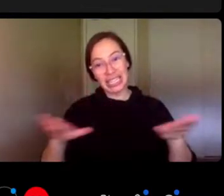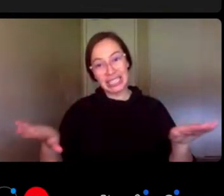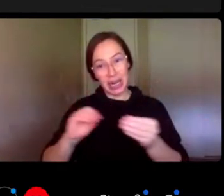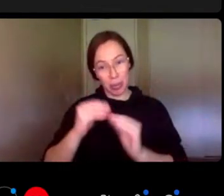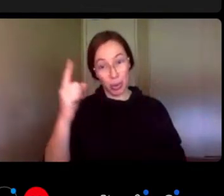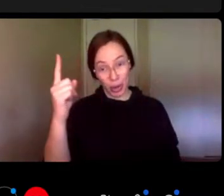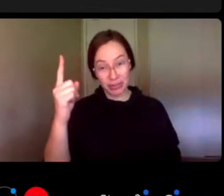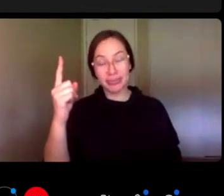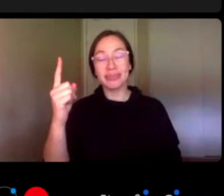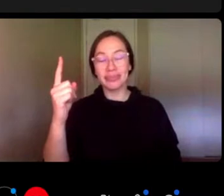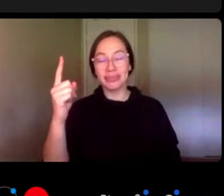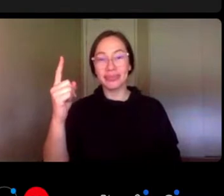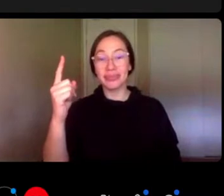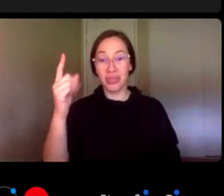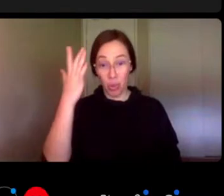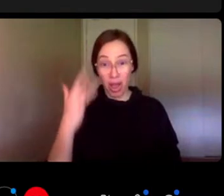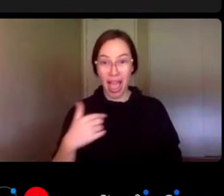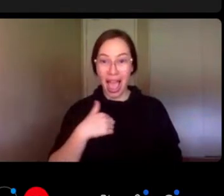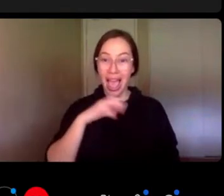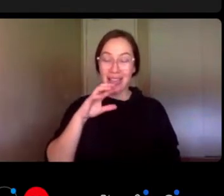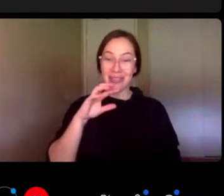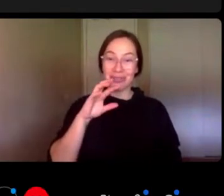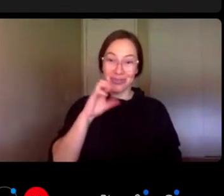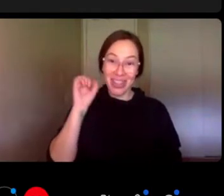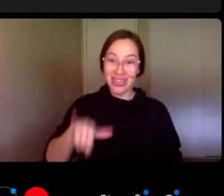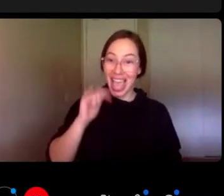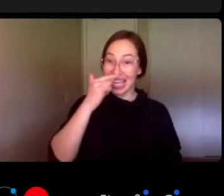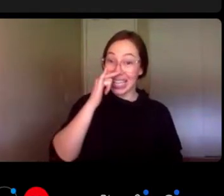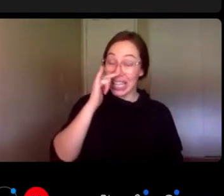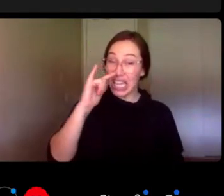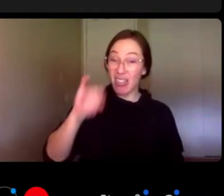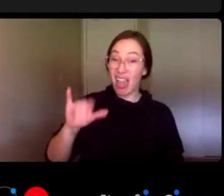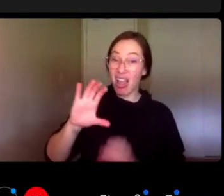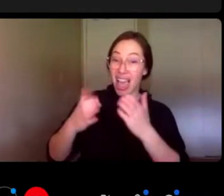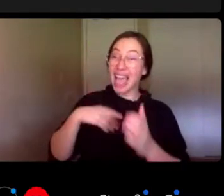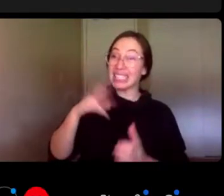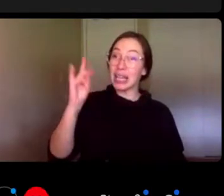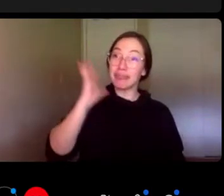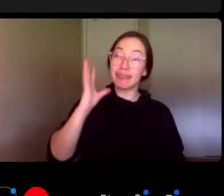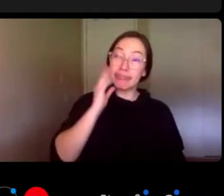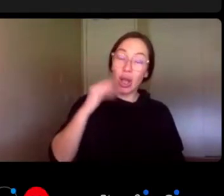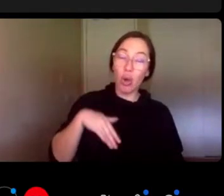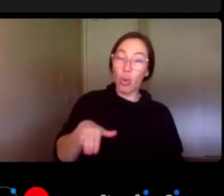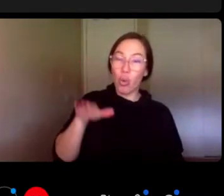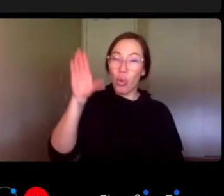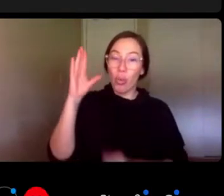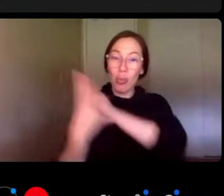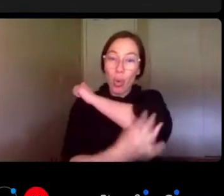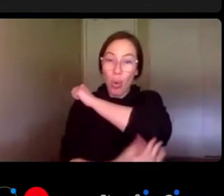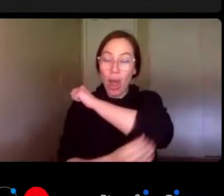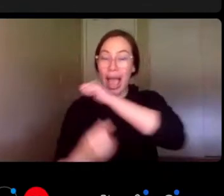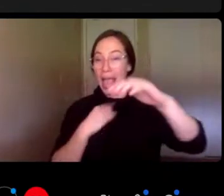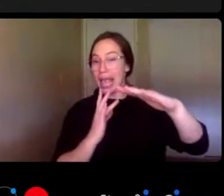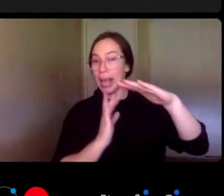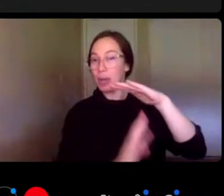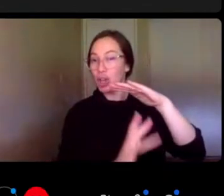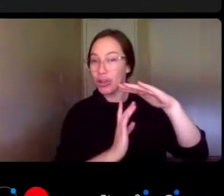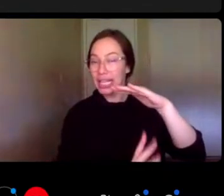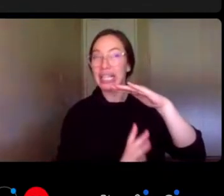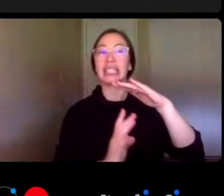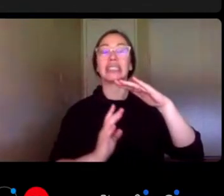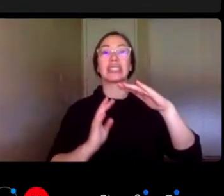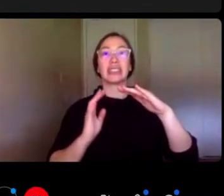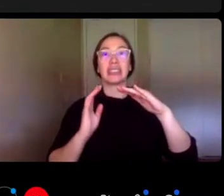one, because I am that kid in that classroom that grew up very poor, and you guys know the story, and immigrant,